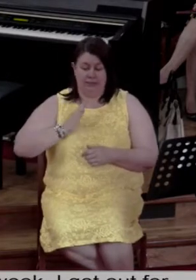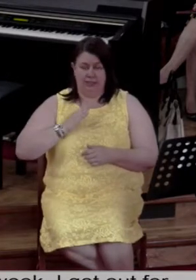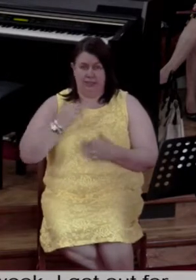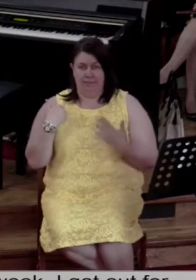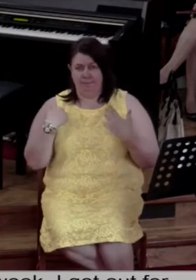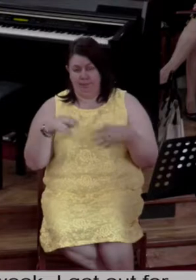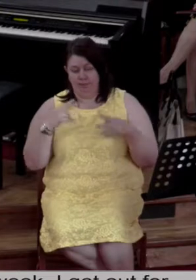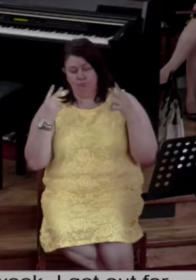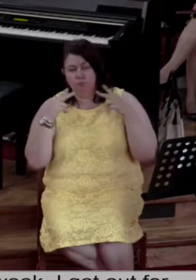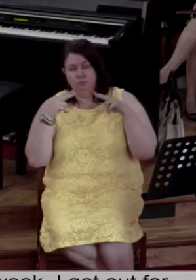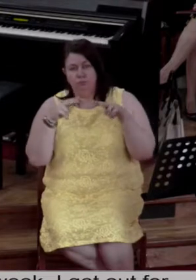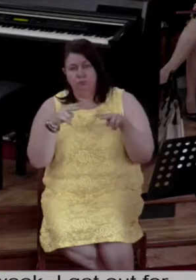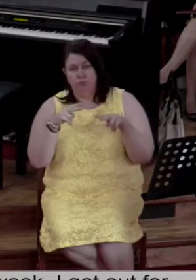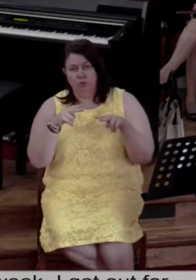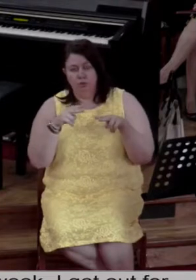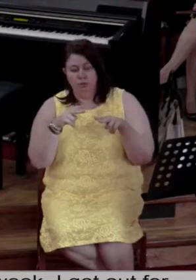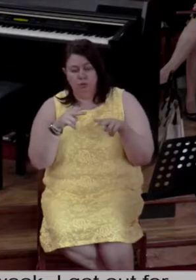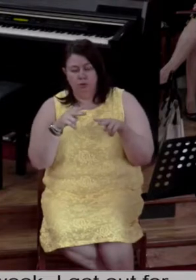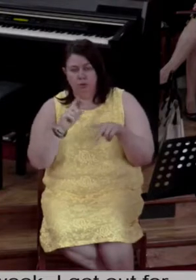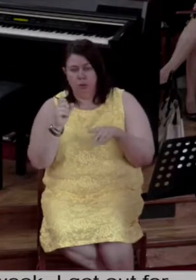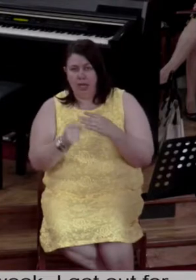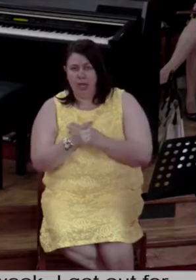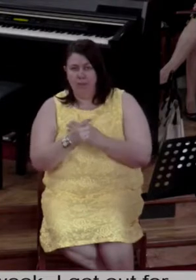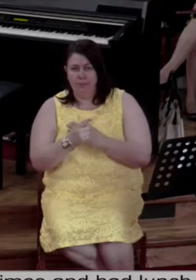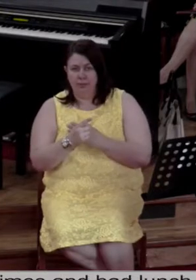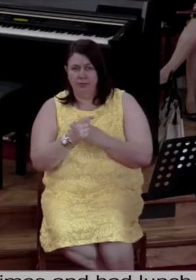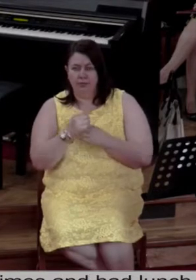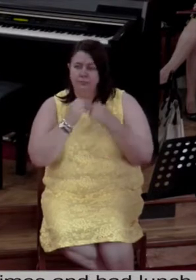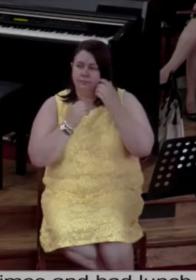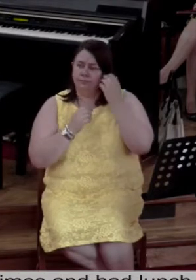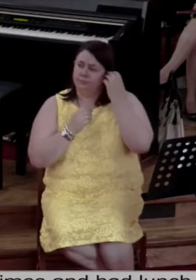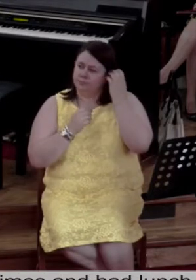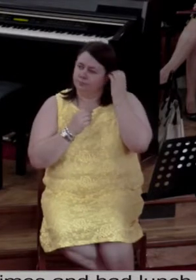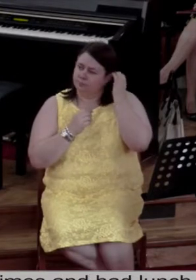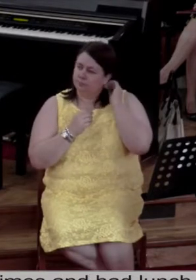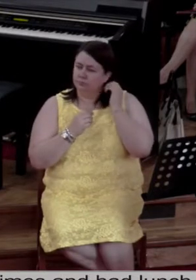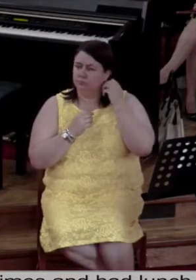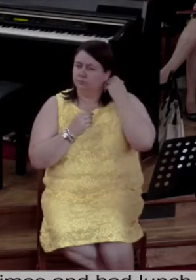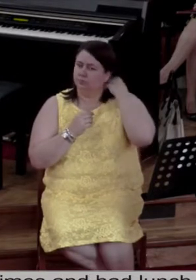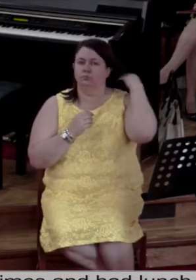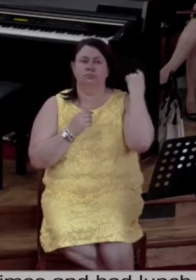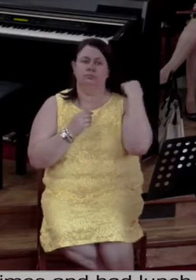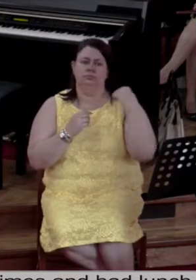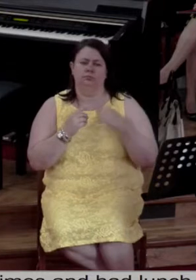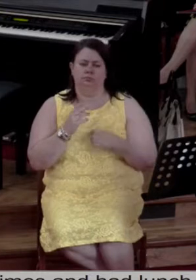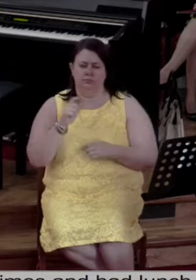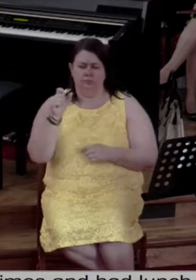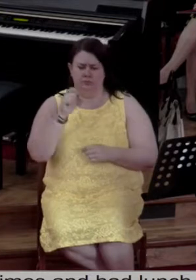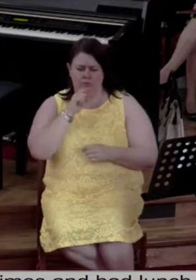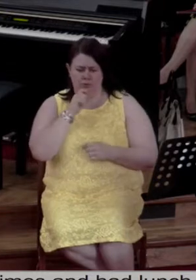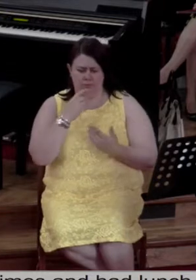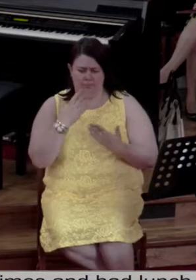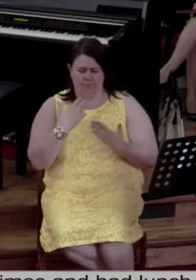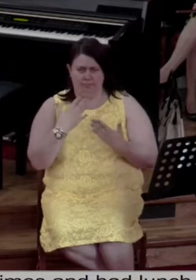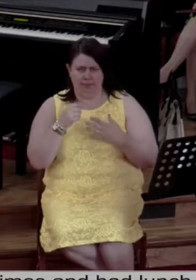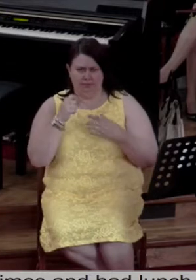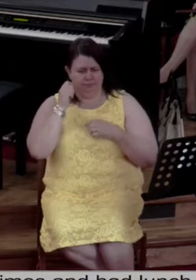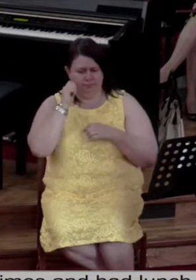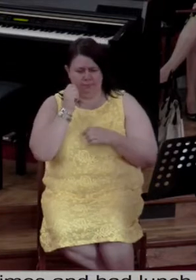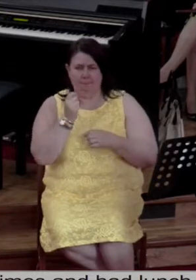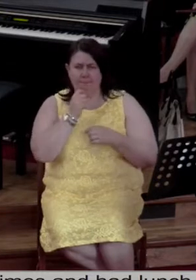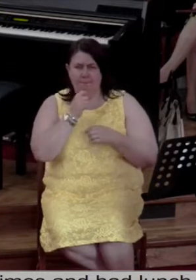back, and Dorothy Russell, who I think has been footering with my microphone, actually, I'm trying to get it sorted